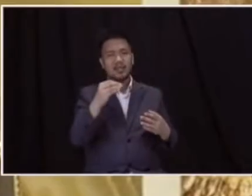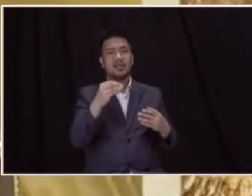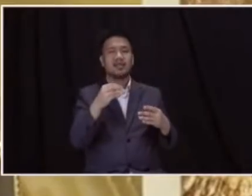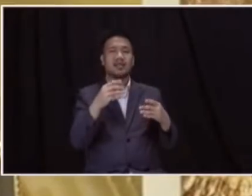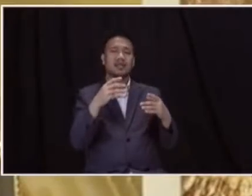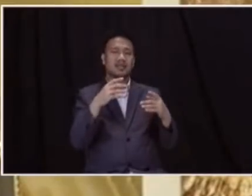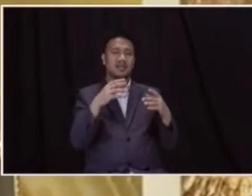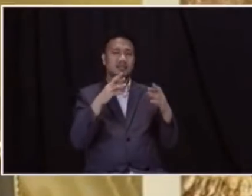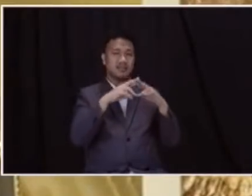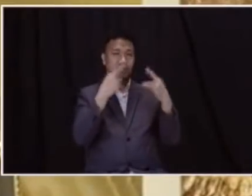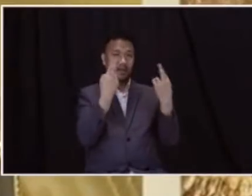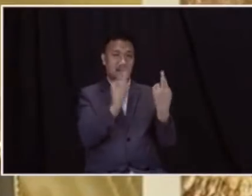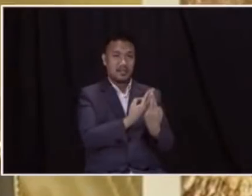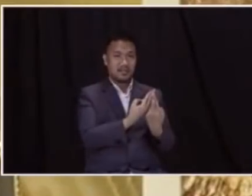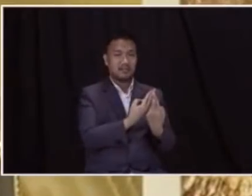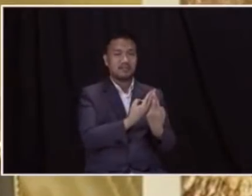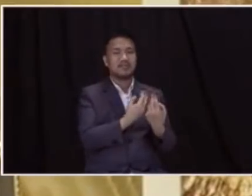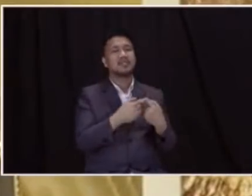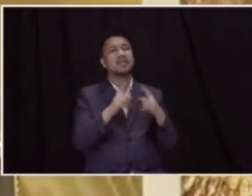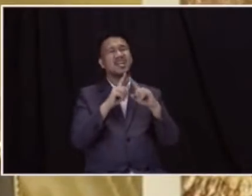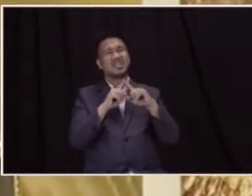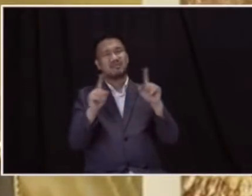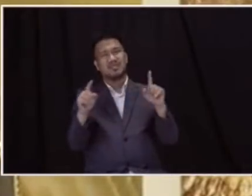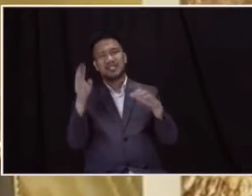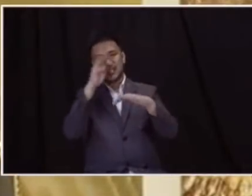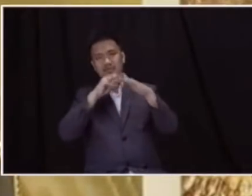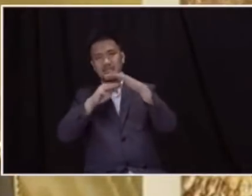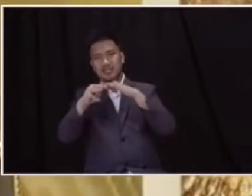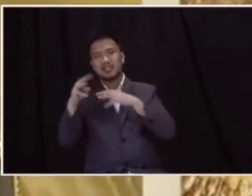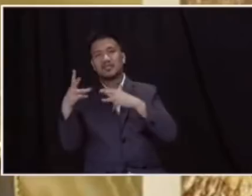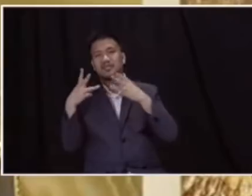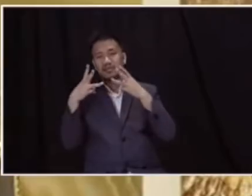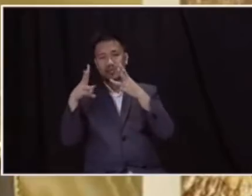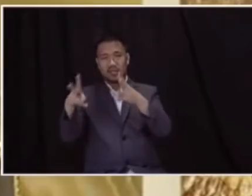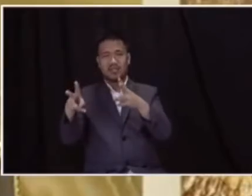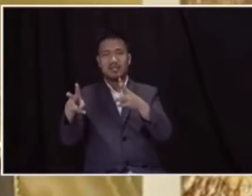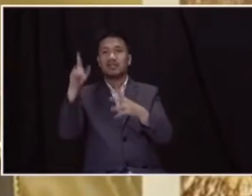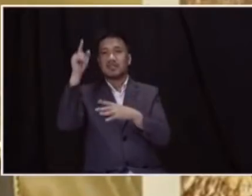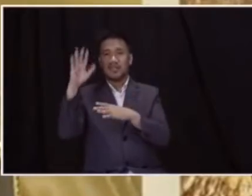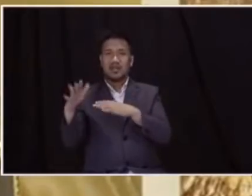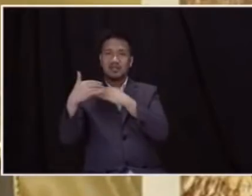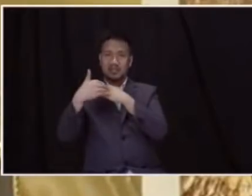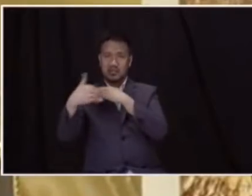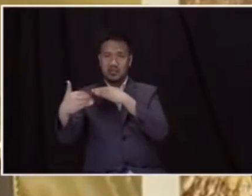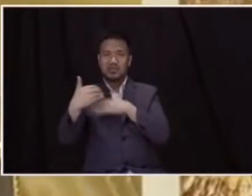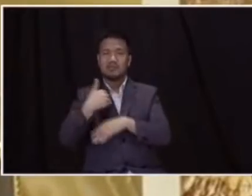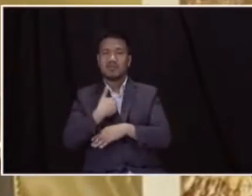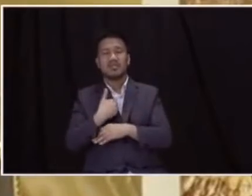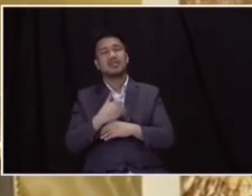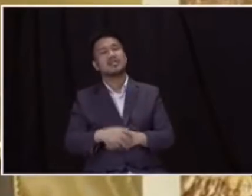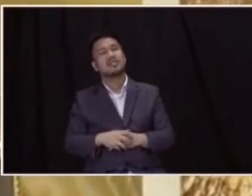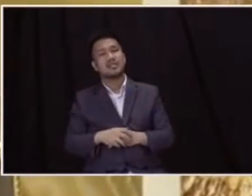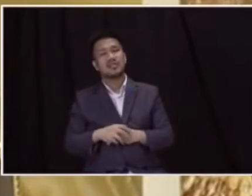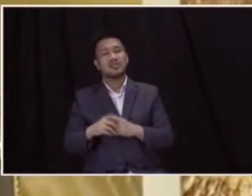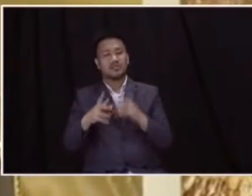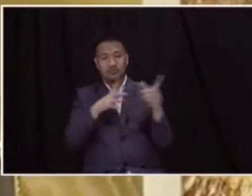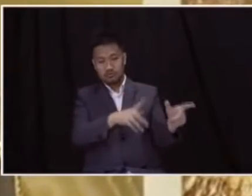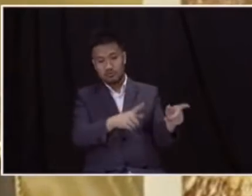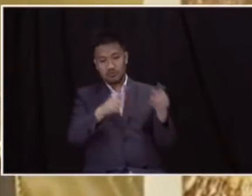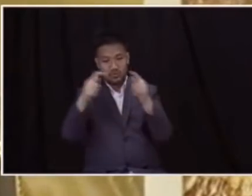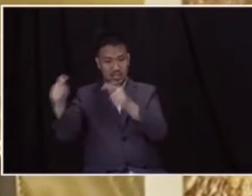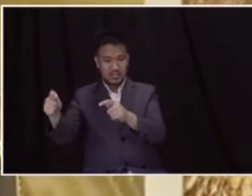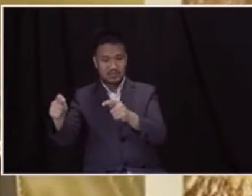Capizenos. But in a mysterious fashion, God has called me to get away